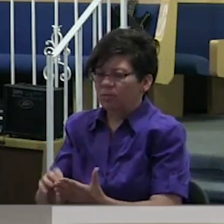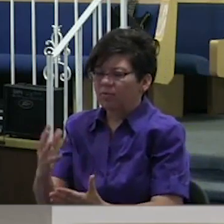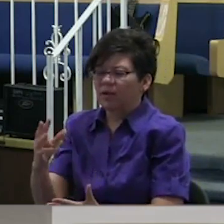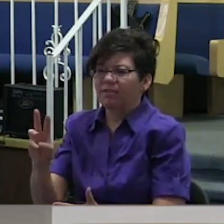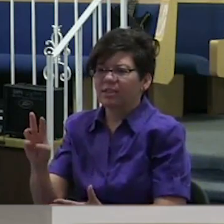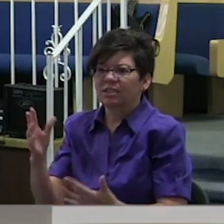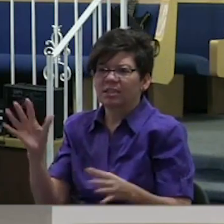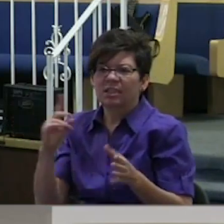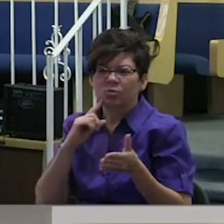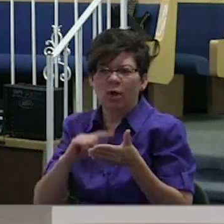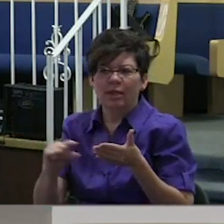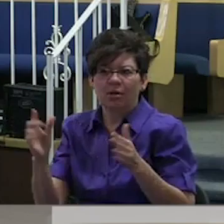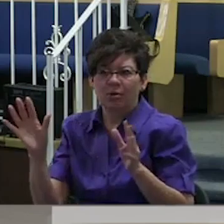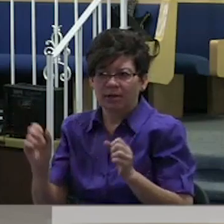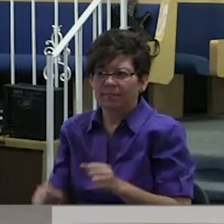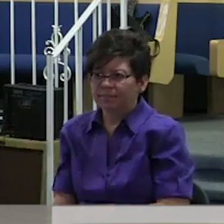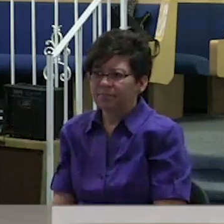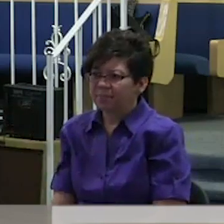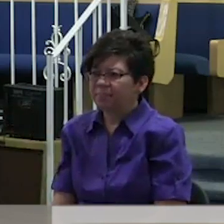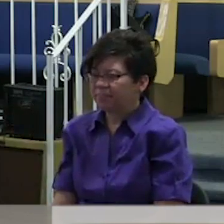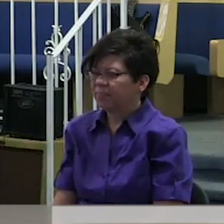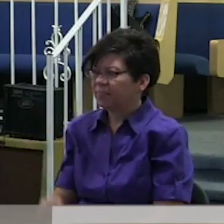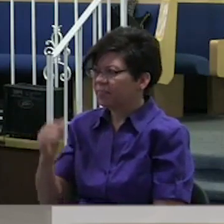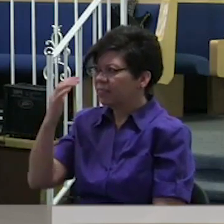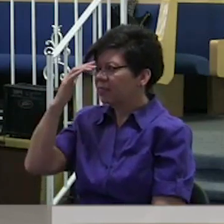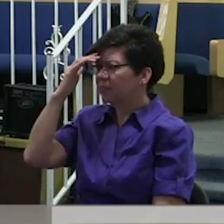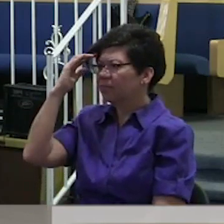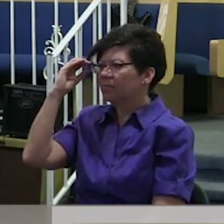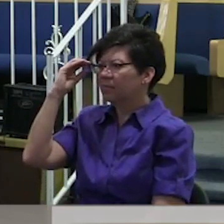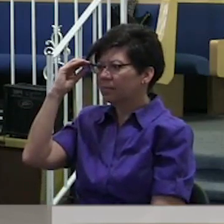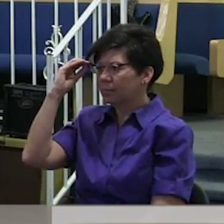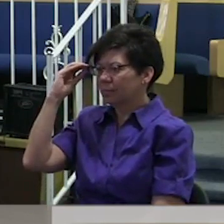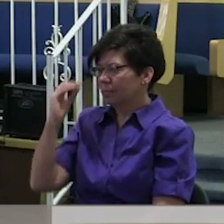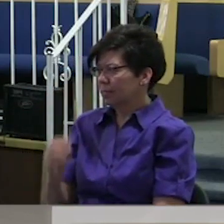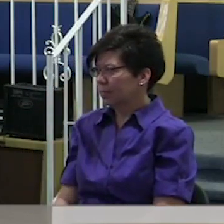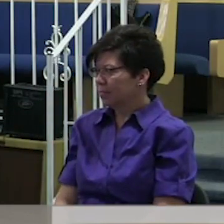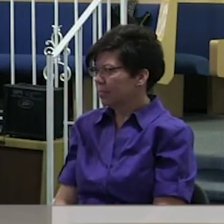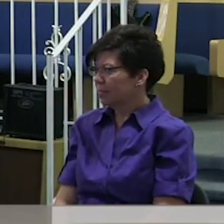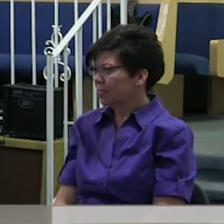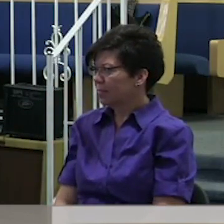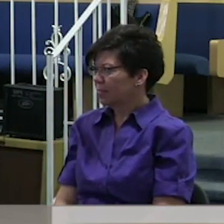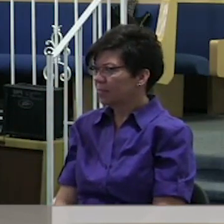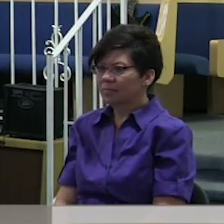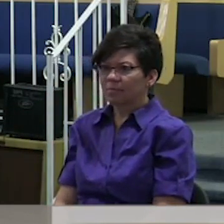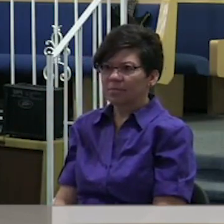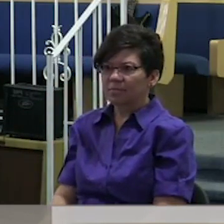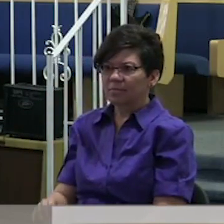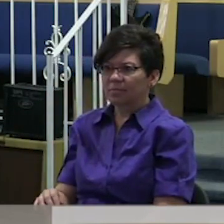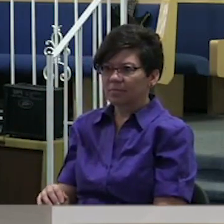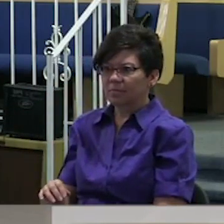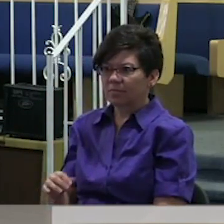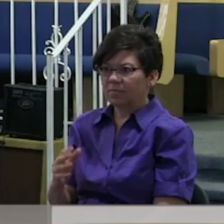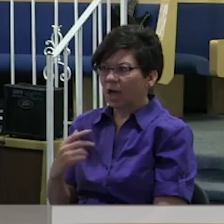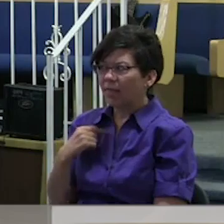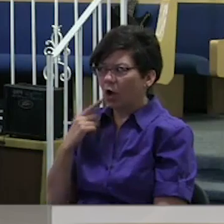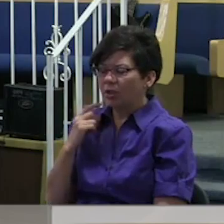It's quite a bit of reading. Yes, it is. So if you don't plan on reading today, just did it.